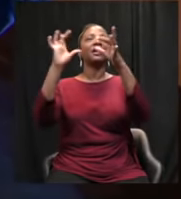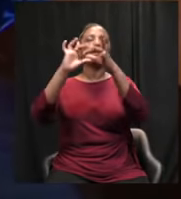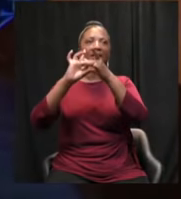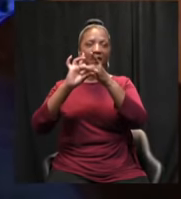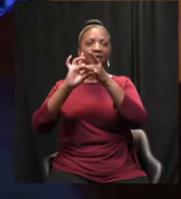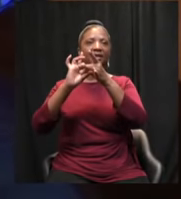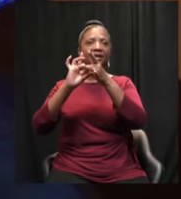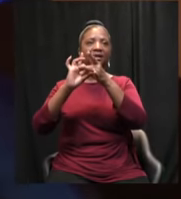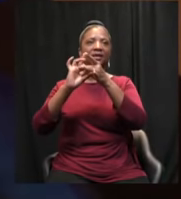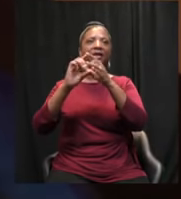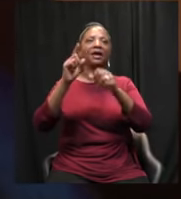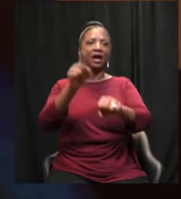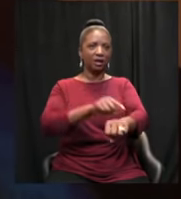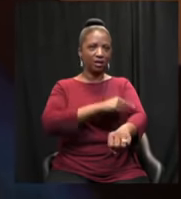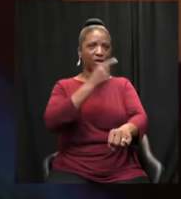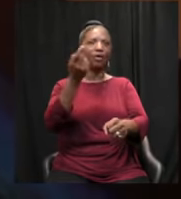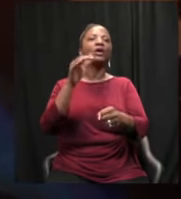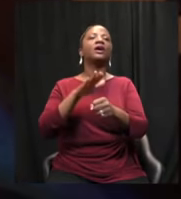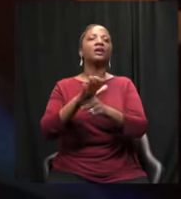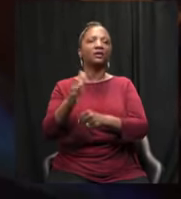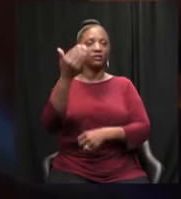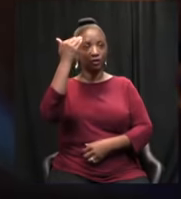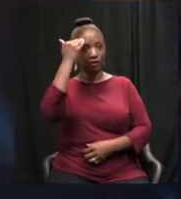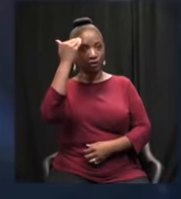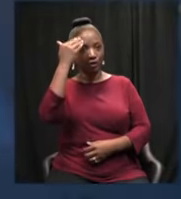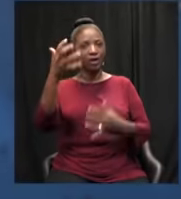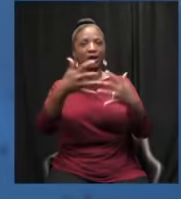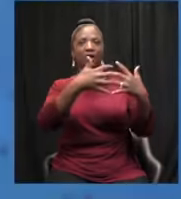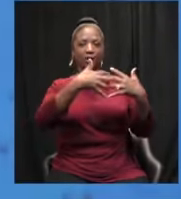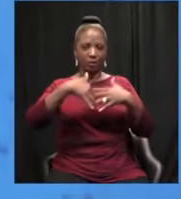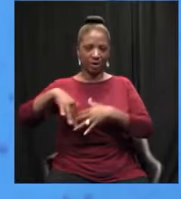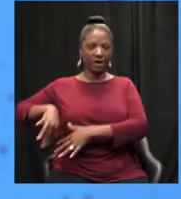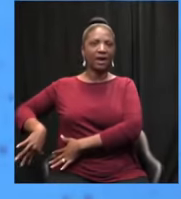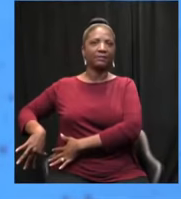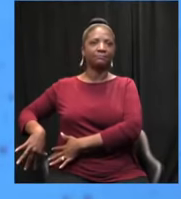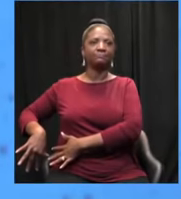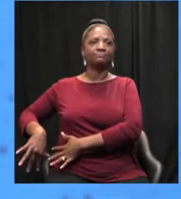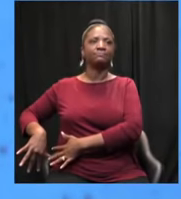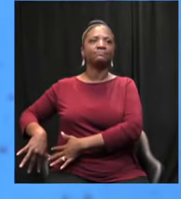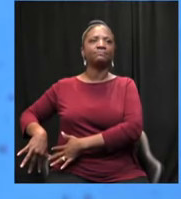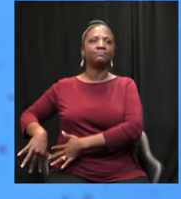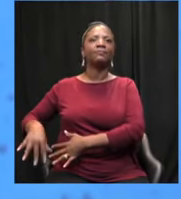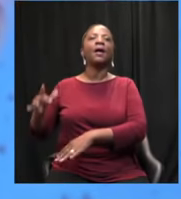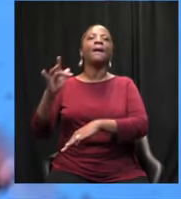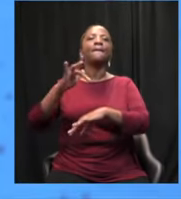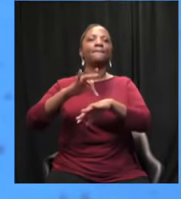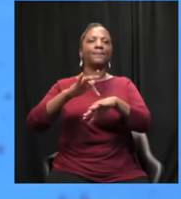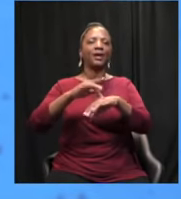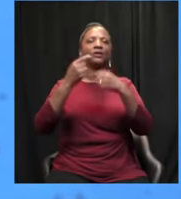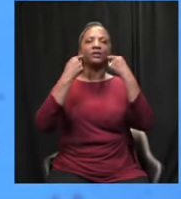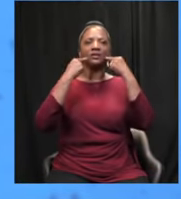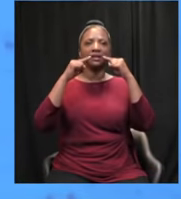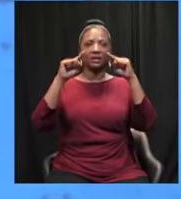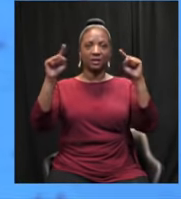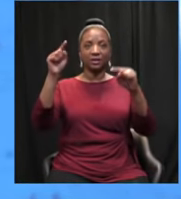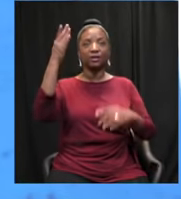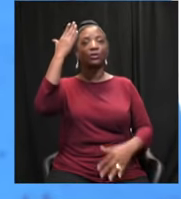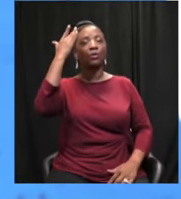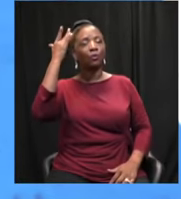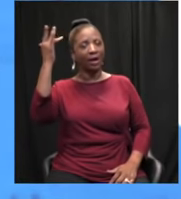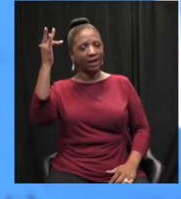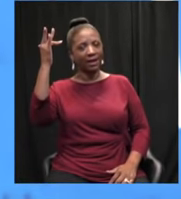through situations. I believe the reason Peter made this declaration that Peter has seen Jesus in